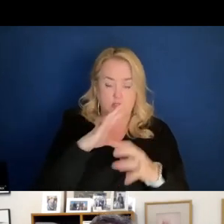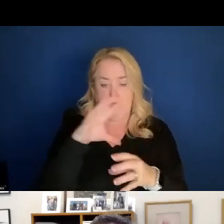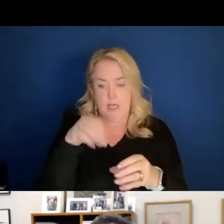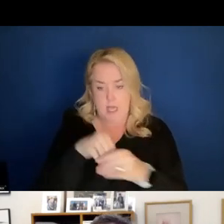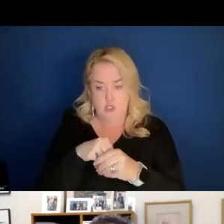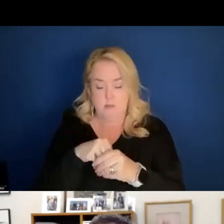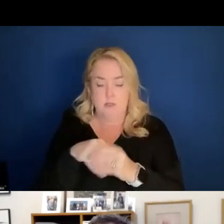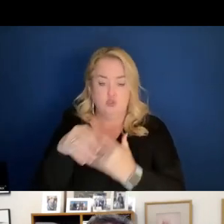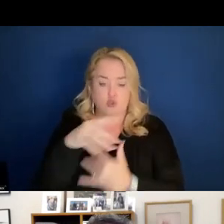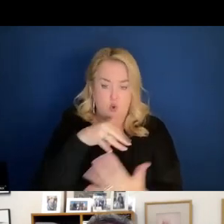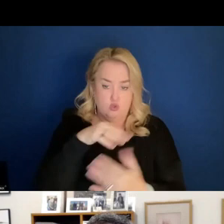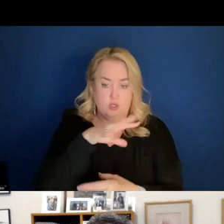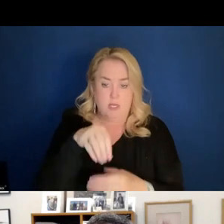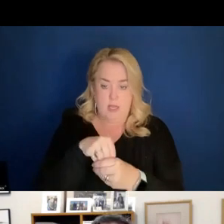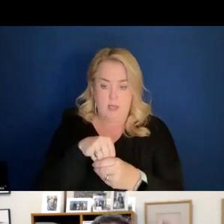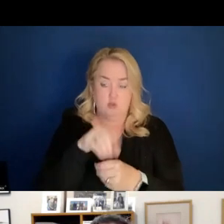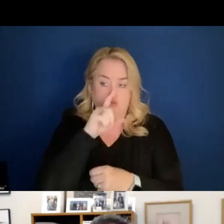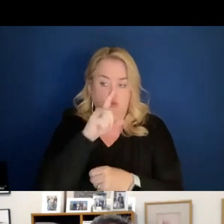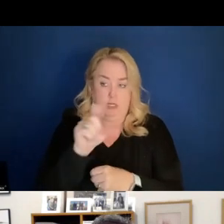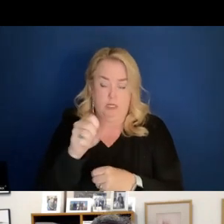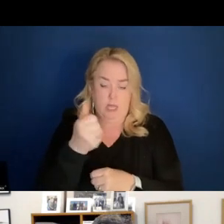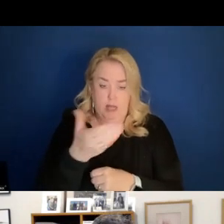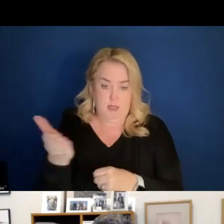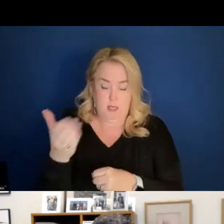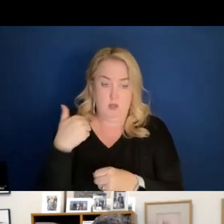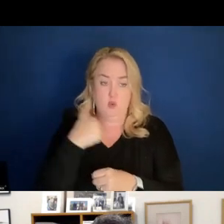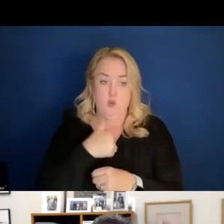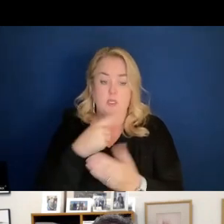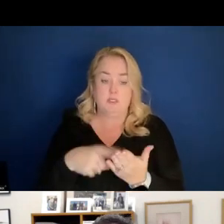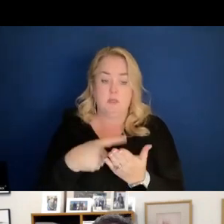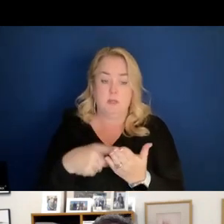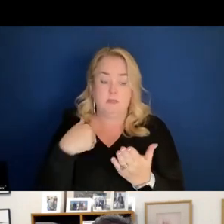engagement, or about anything else really, we oftentimes have these